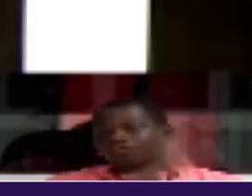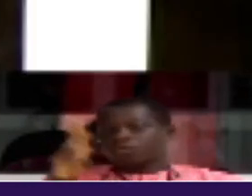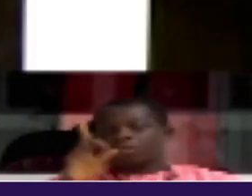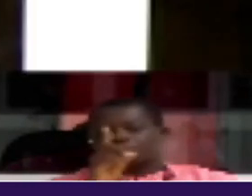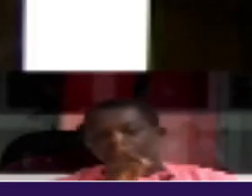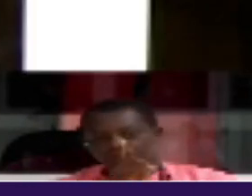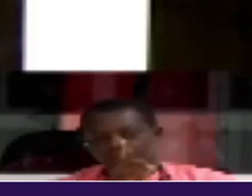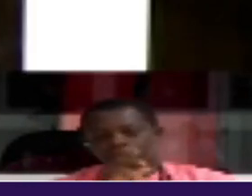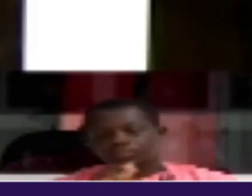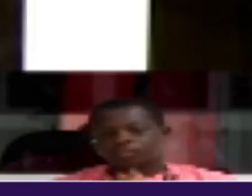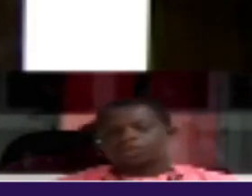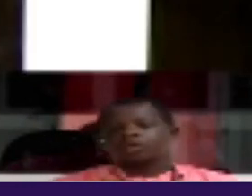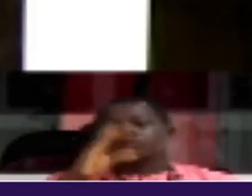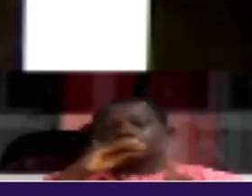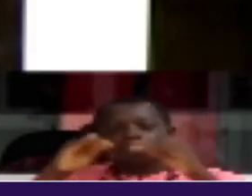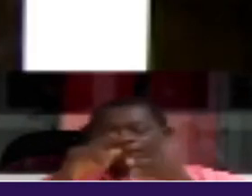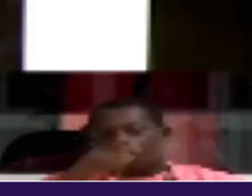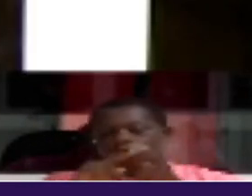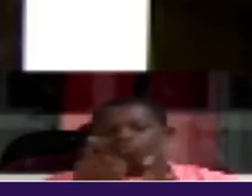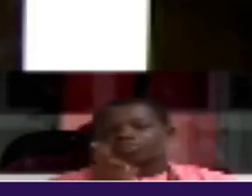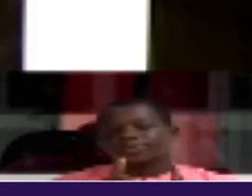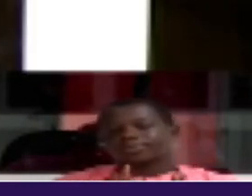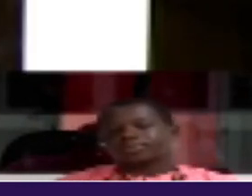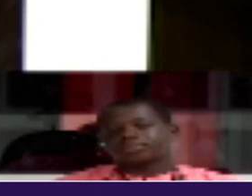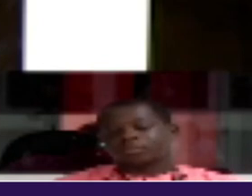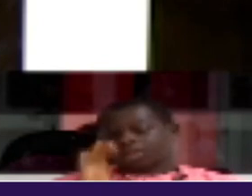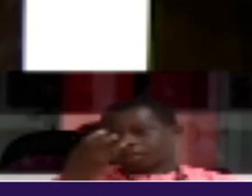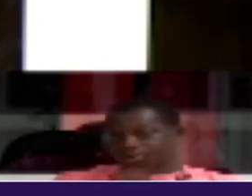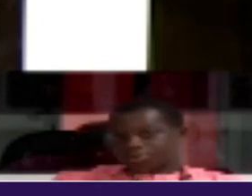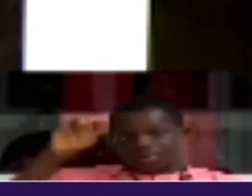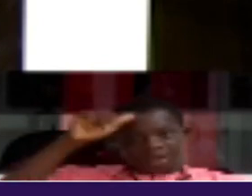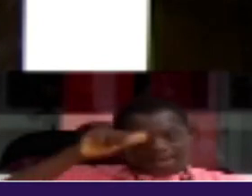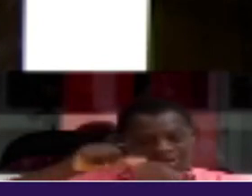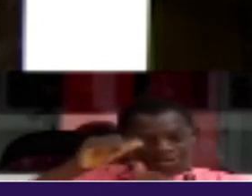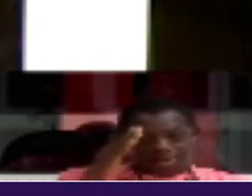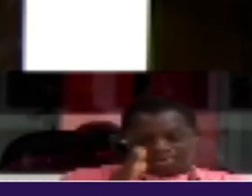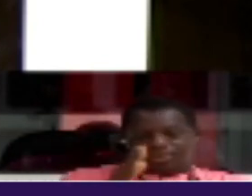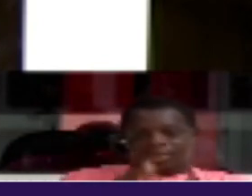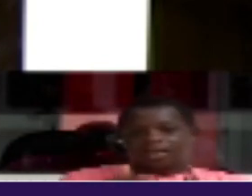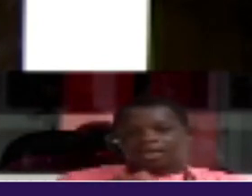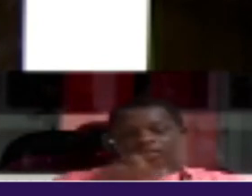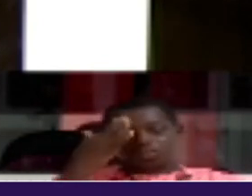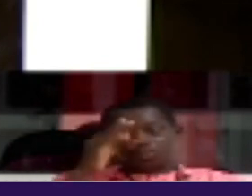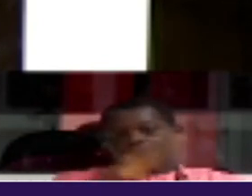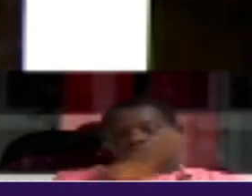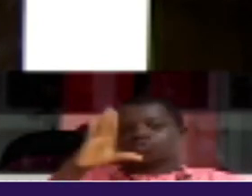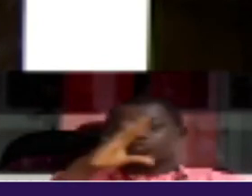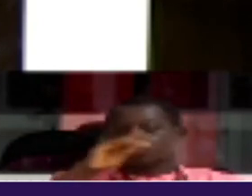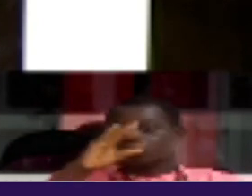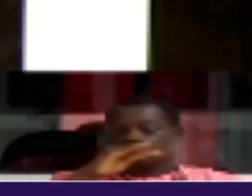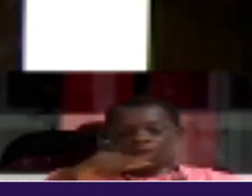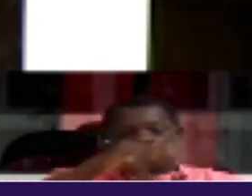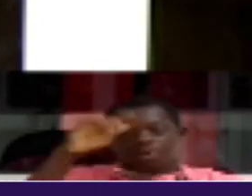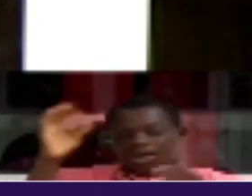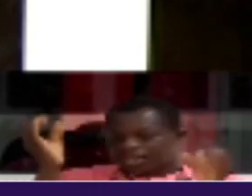silence. What were they talking about? I cannot recall exactly what they were talking about, but I know they were not talking anything